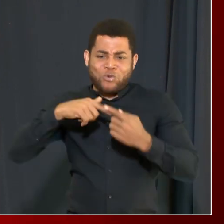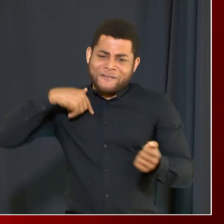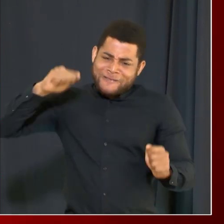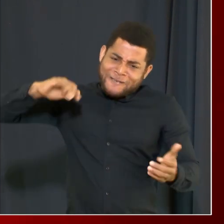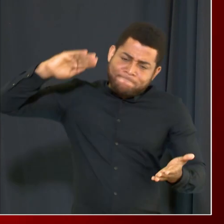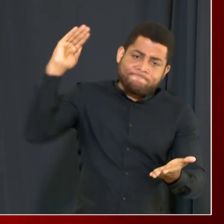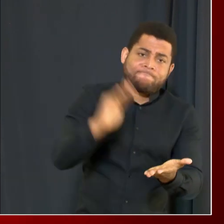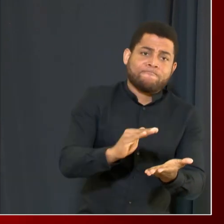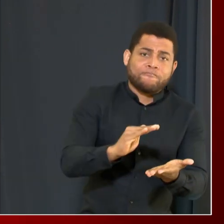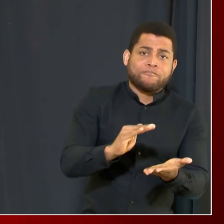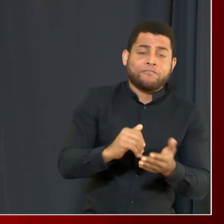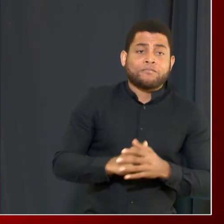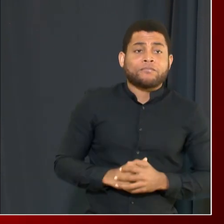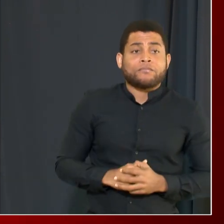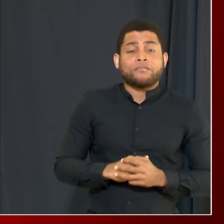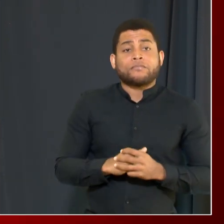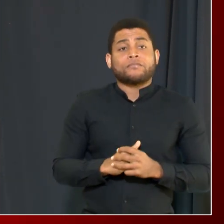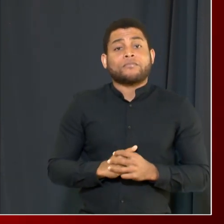Yes.